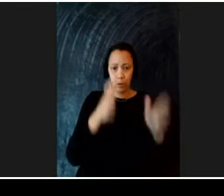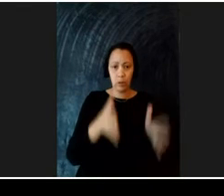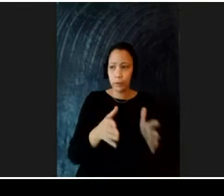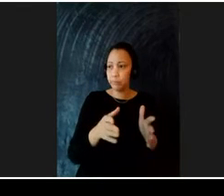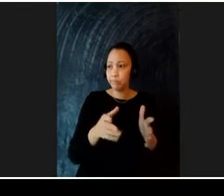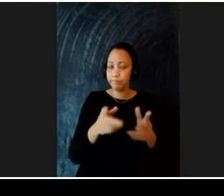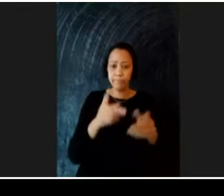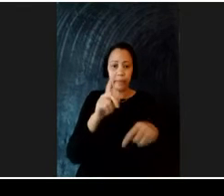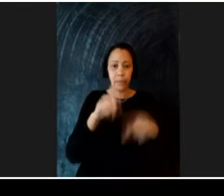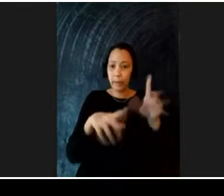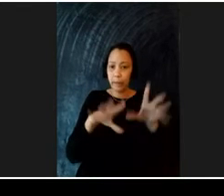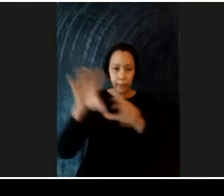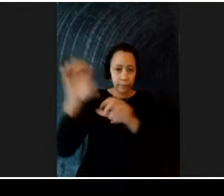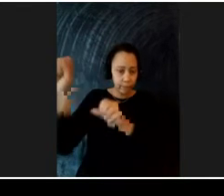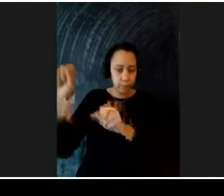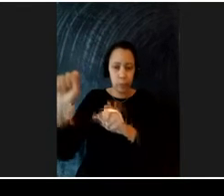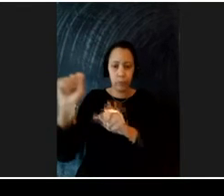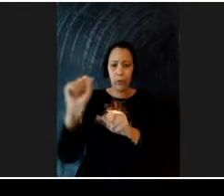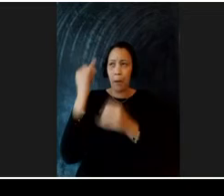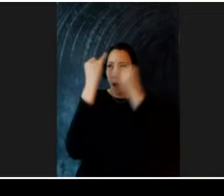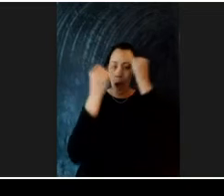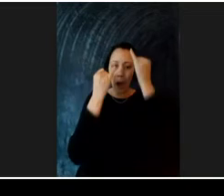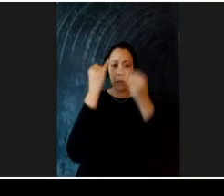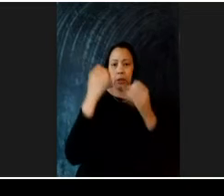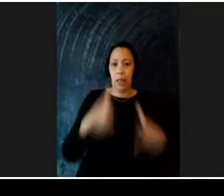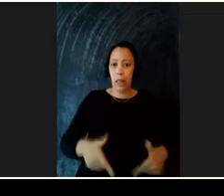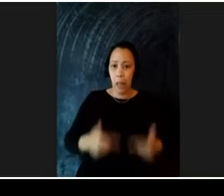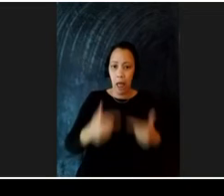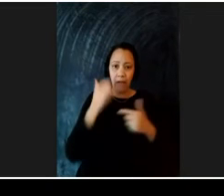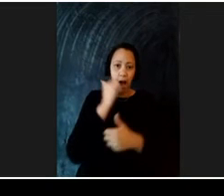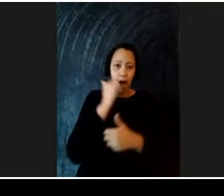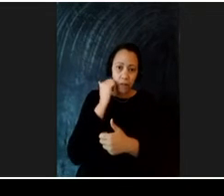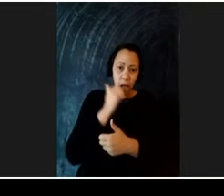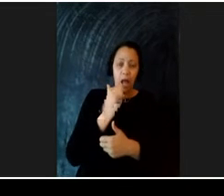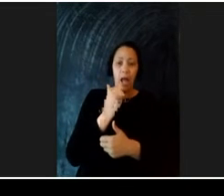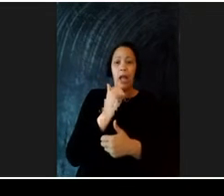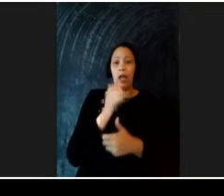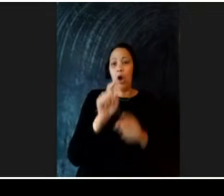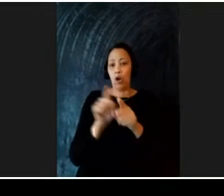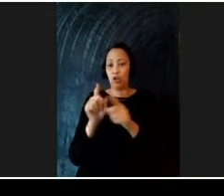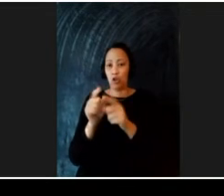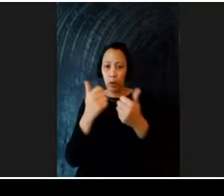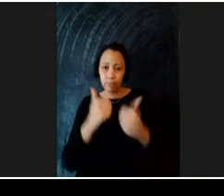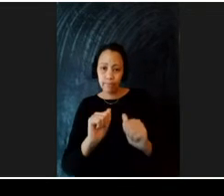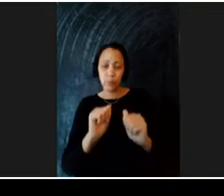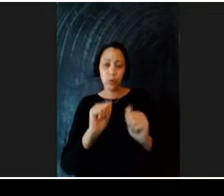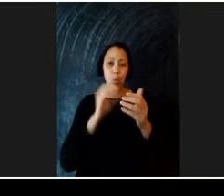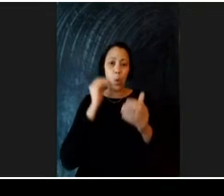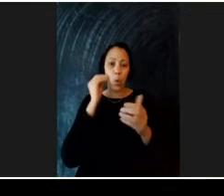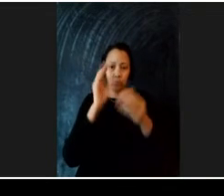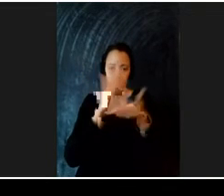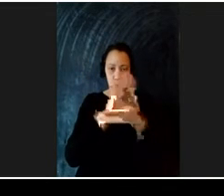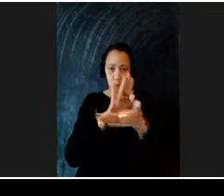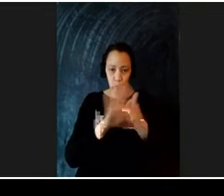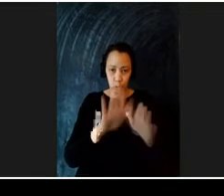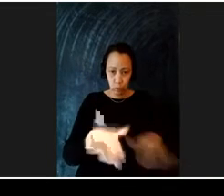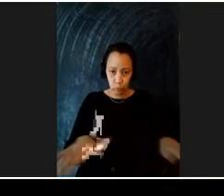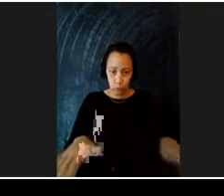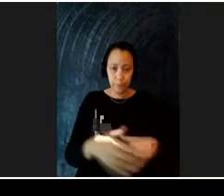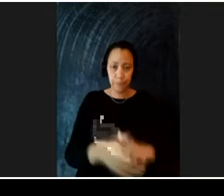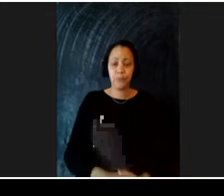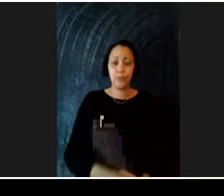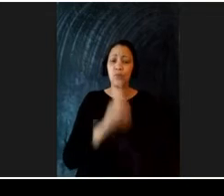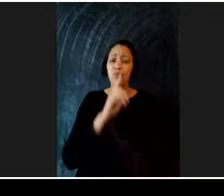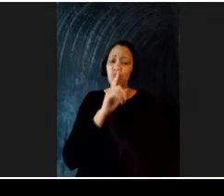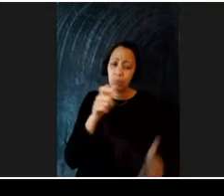neglect City agencies particularly ACS and doe are using the same guidelines as they did preo 19 to engage